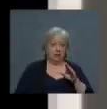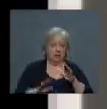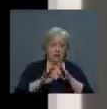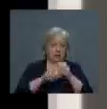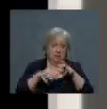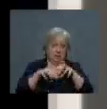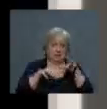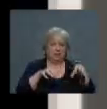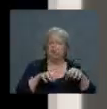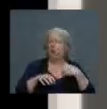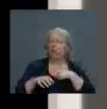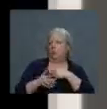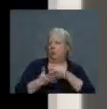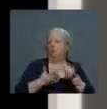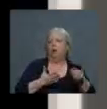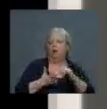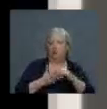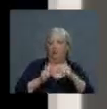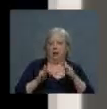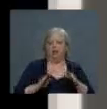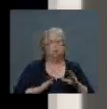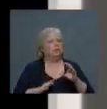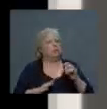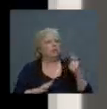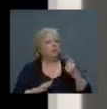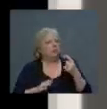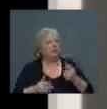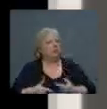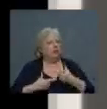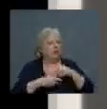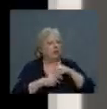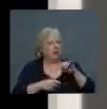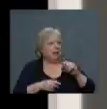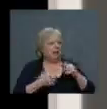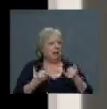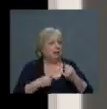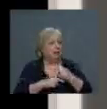what? We purchased that house. You purchased that. Well, someone was living in it today, so